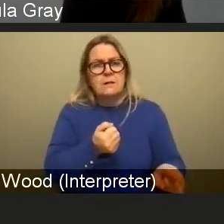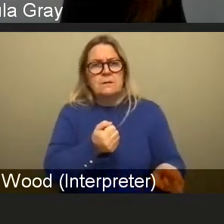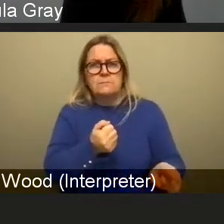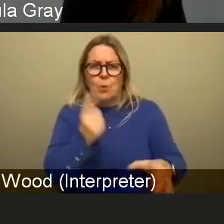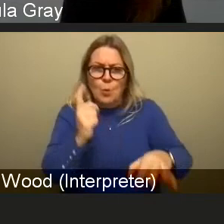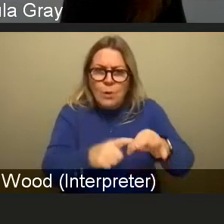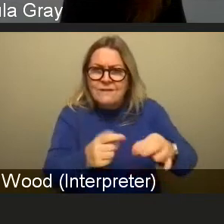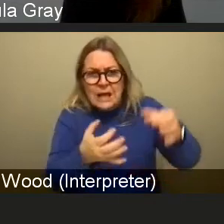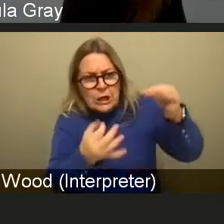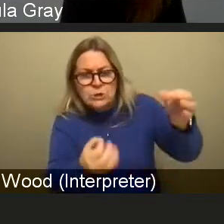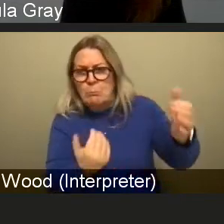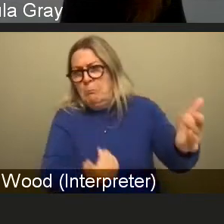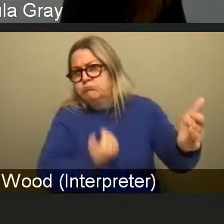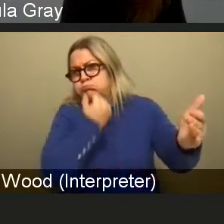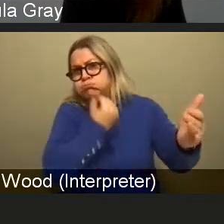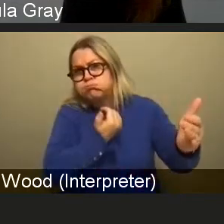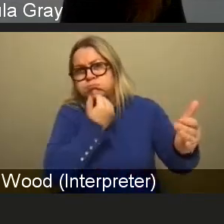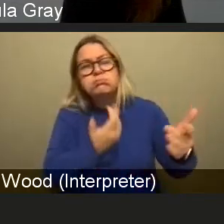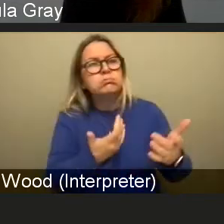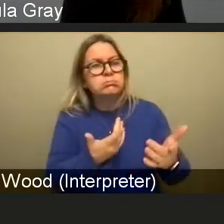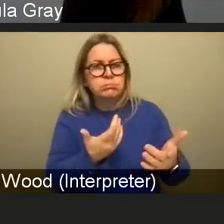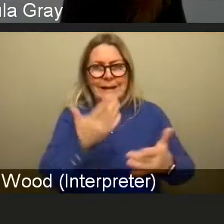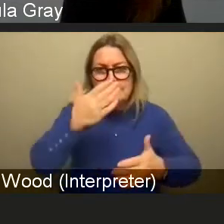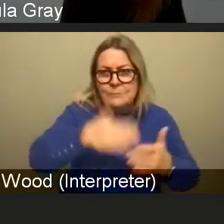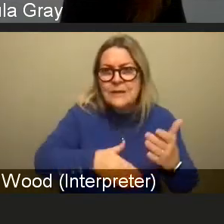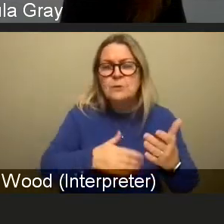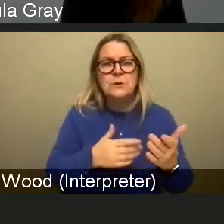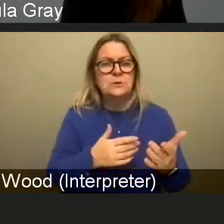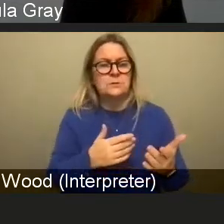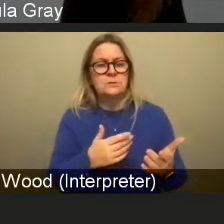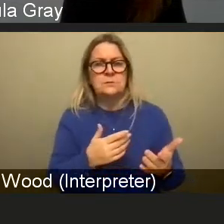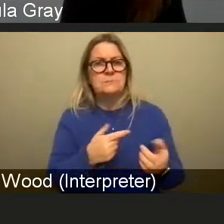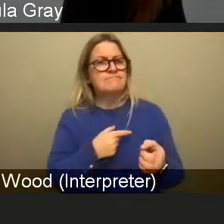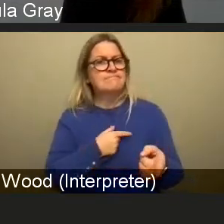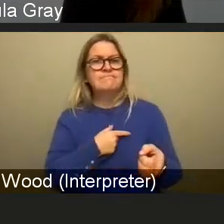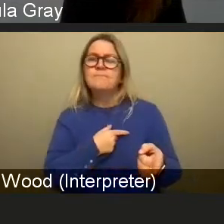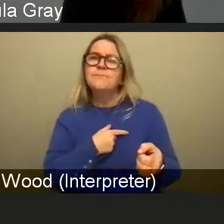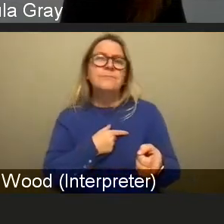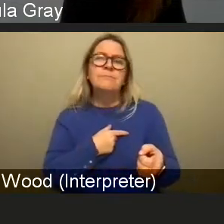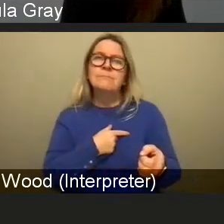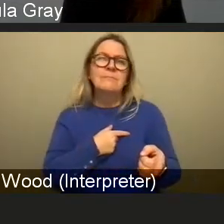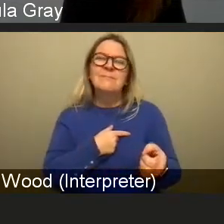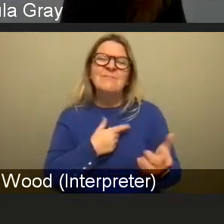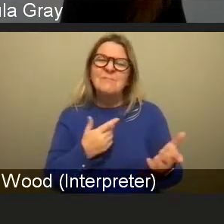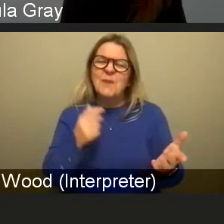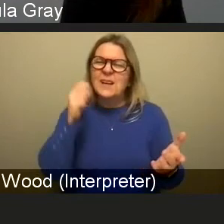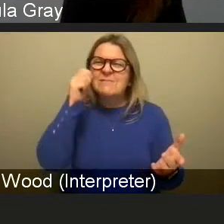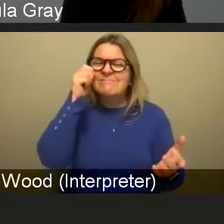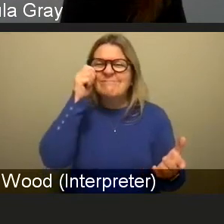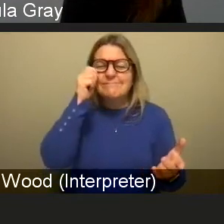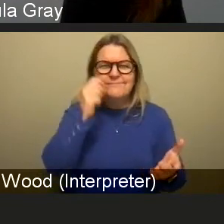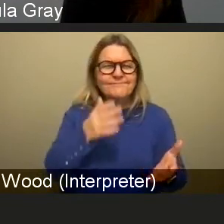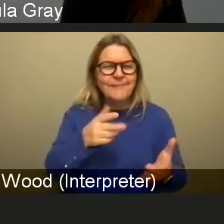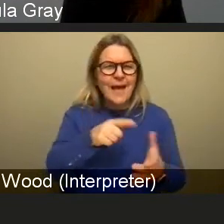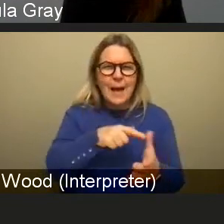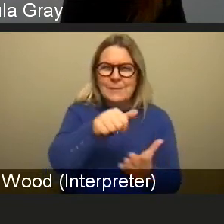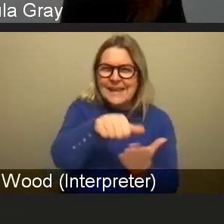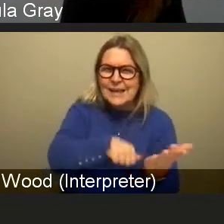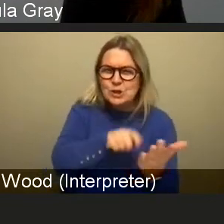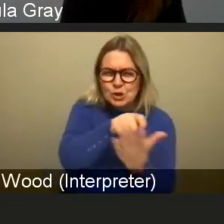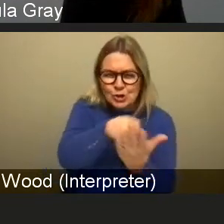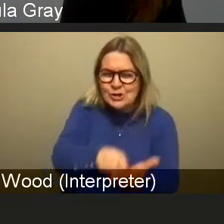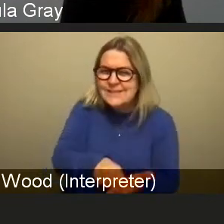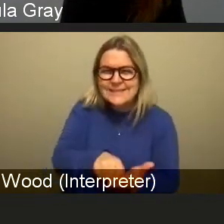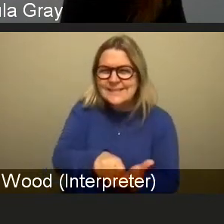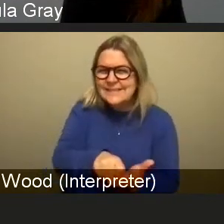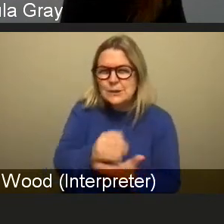and experience and so on, who sometimes don't make a successful, you know, application, not through any fault of their own,